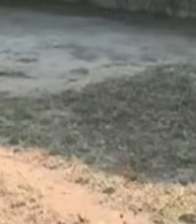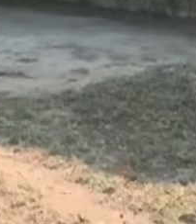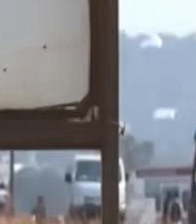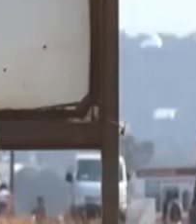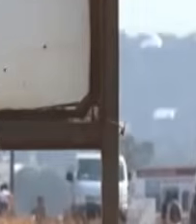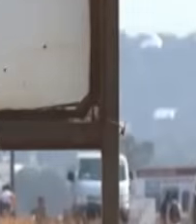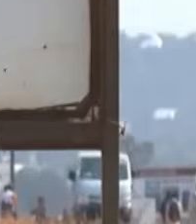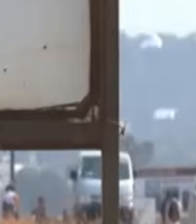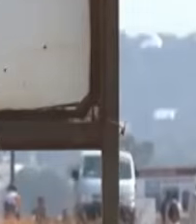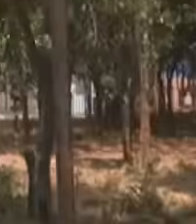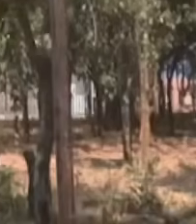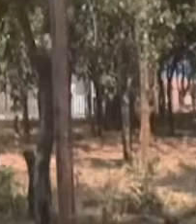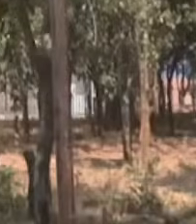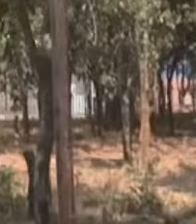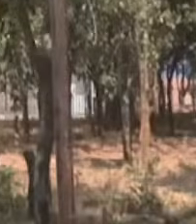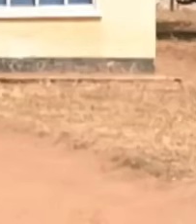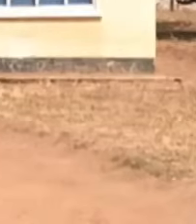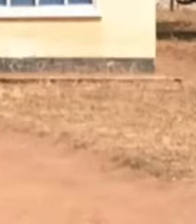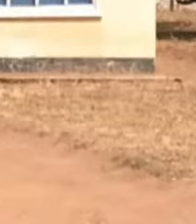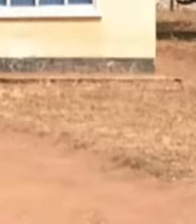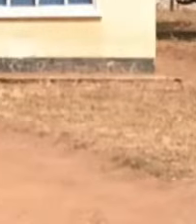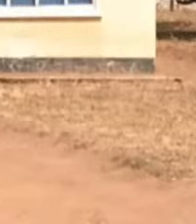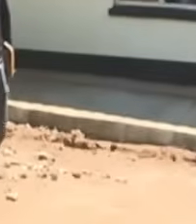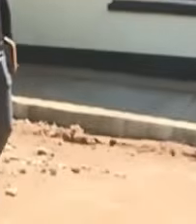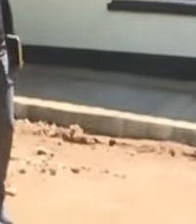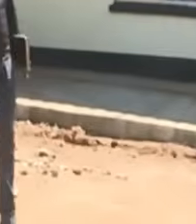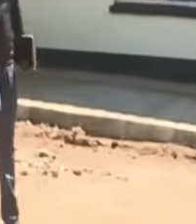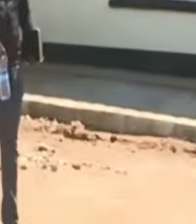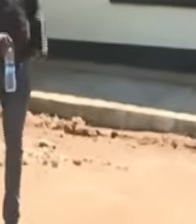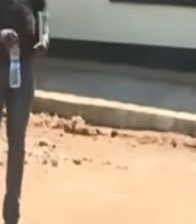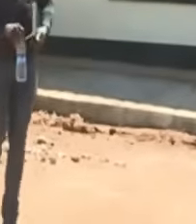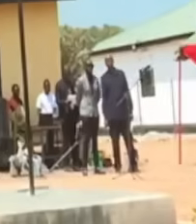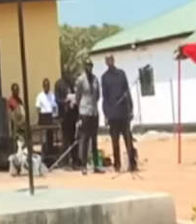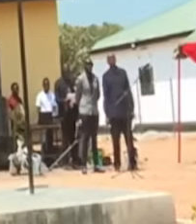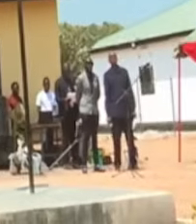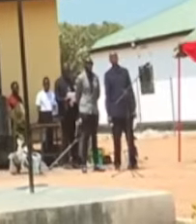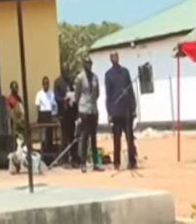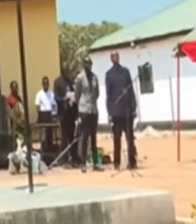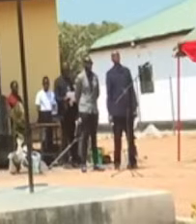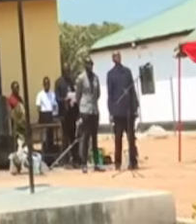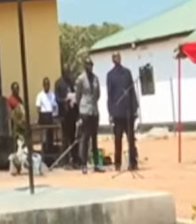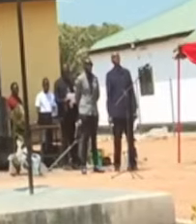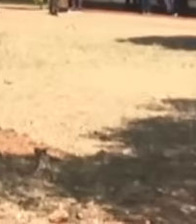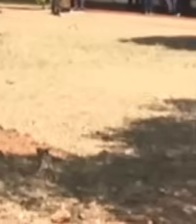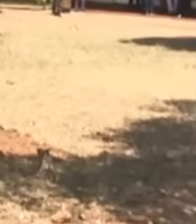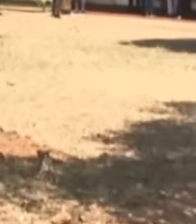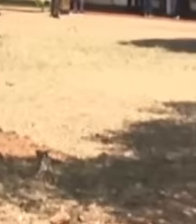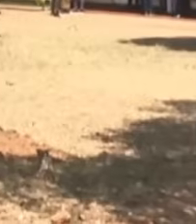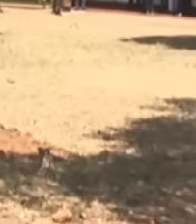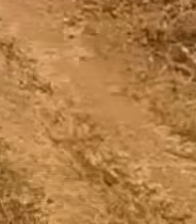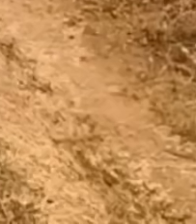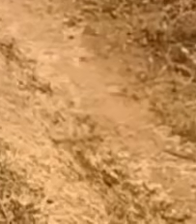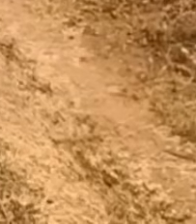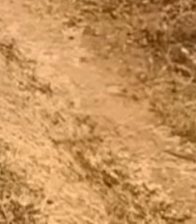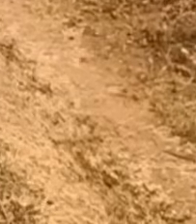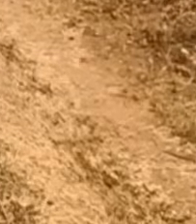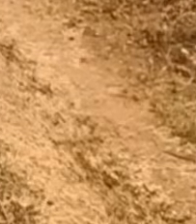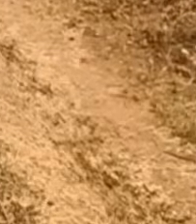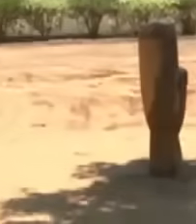is through the parliamentary constituency offices, which are present in all the 156